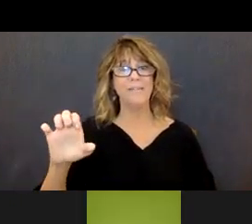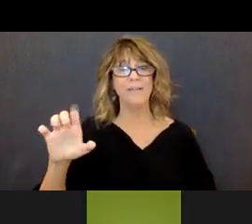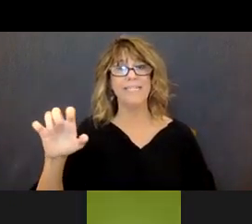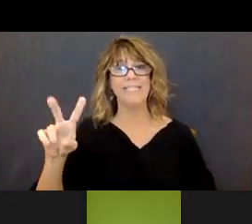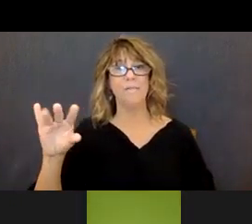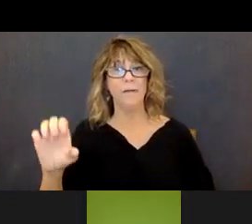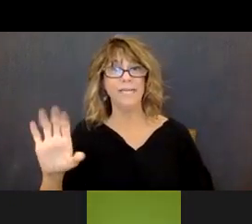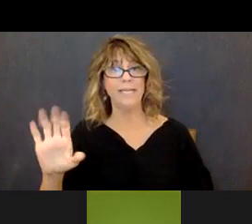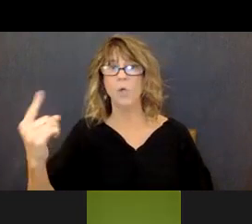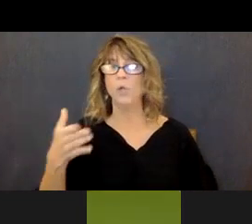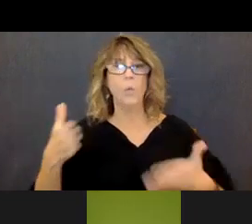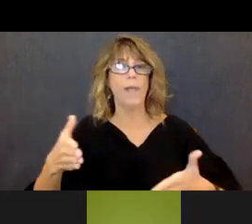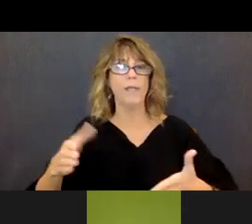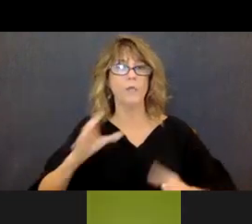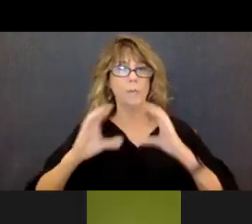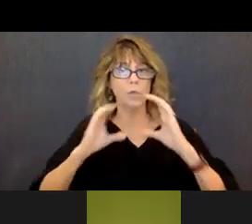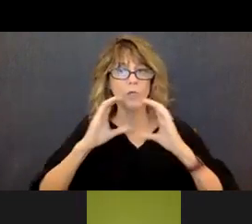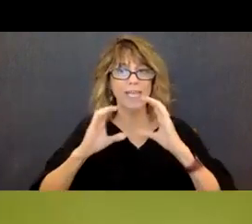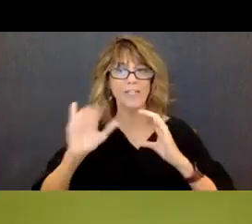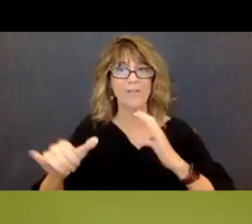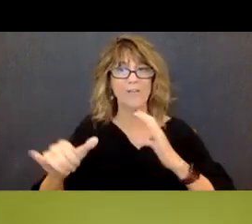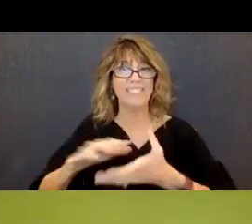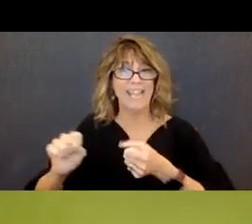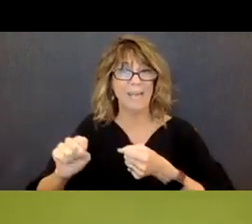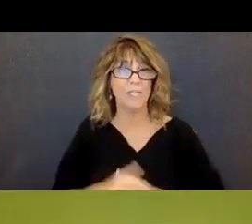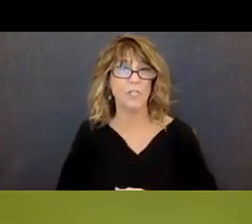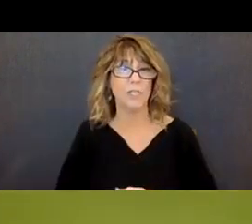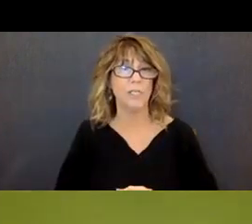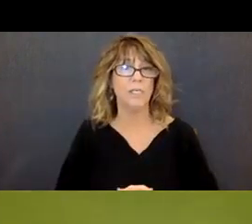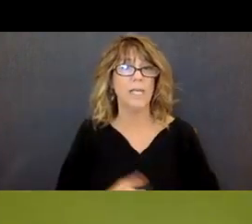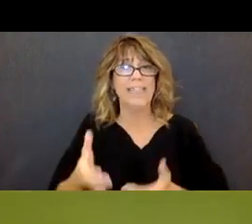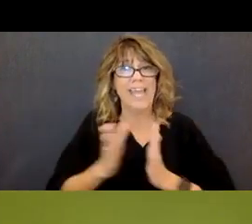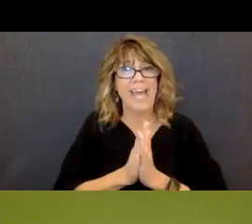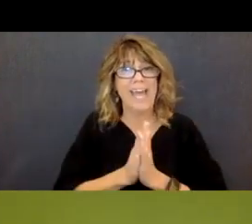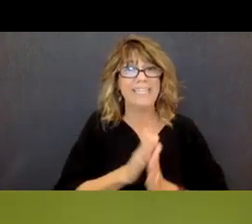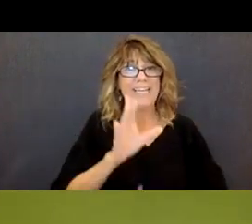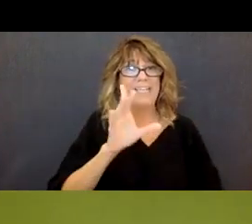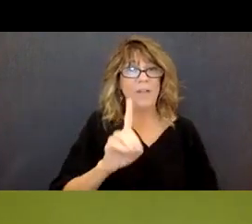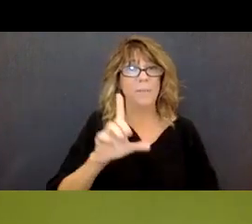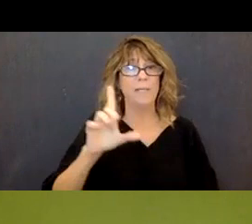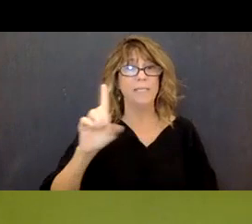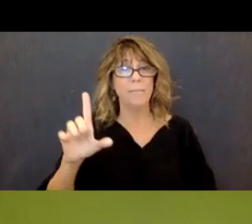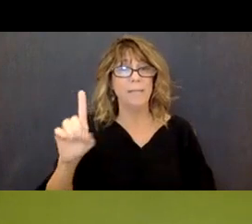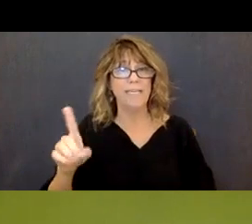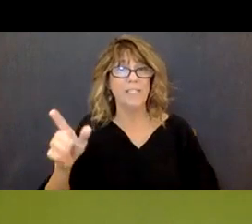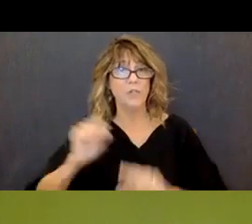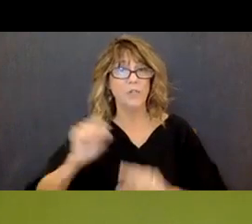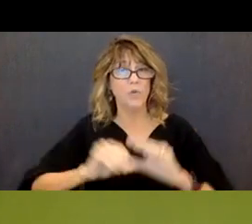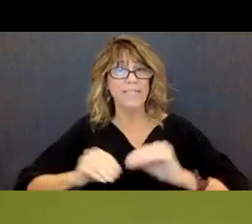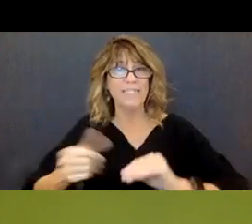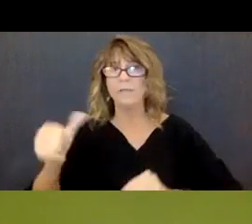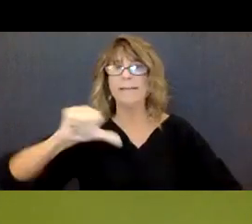his only means of communication, was damaged. They asked for the developmental disabilities to fix it. They were denied that